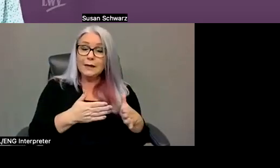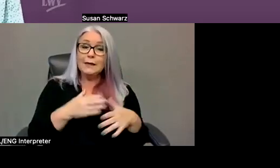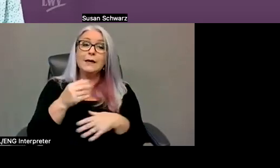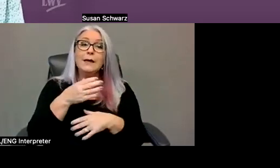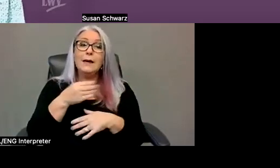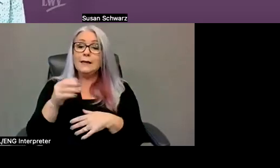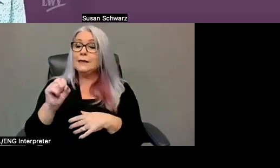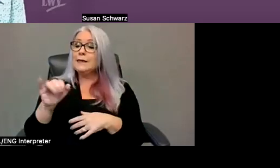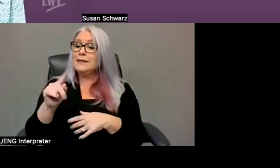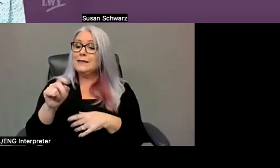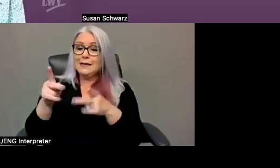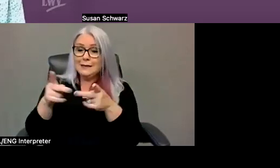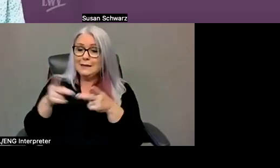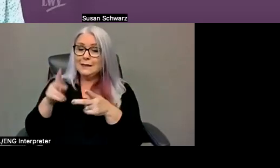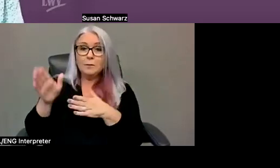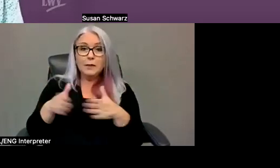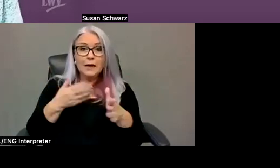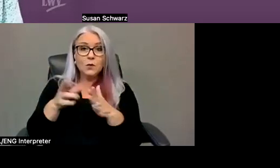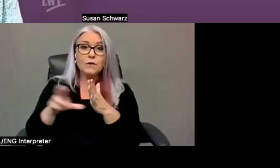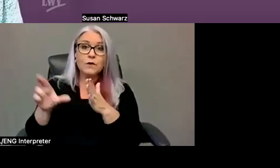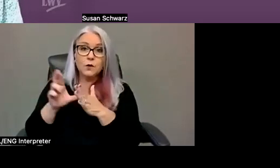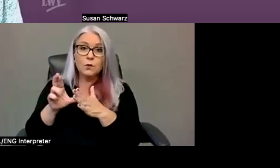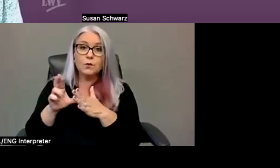plan review.